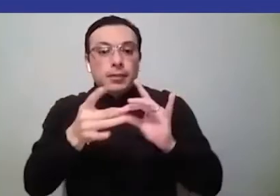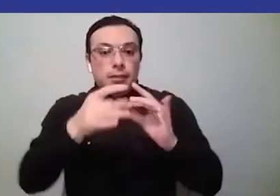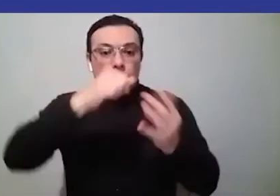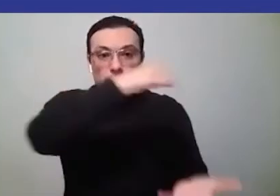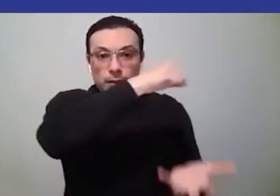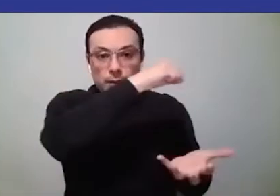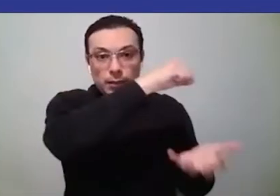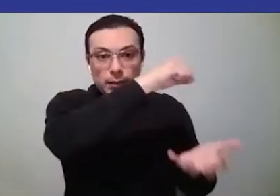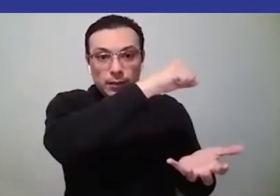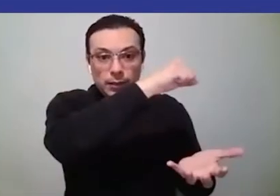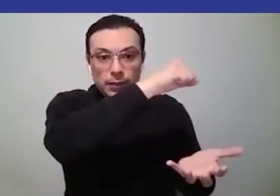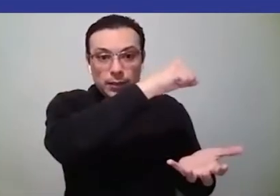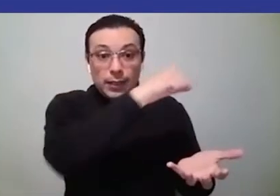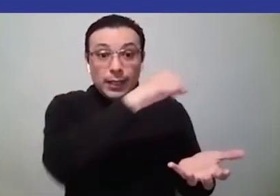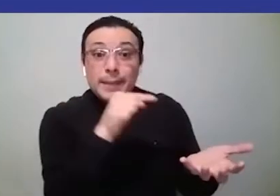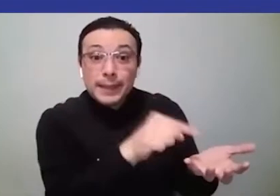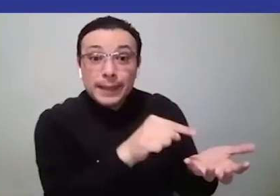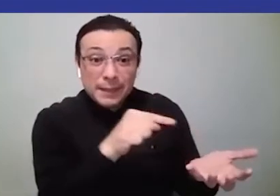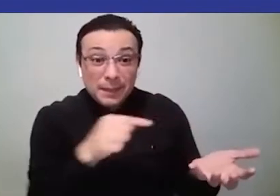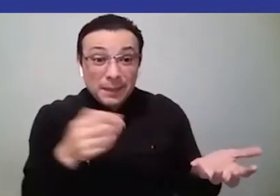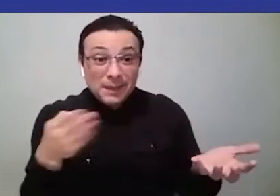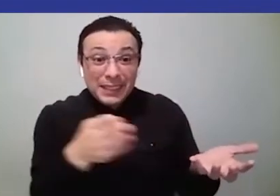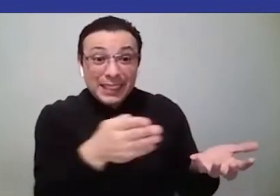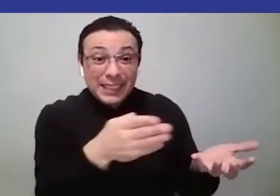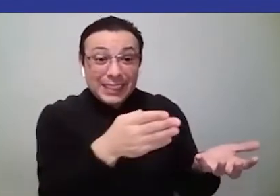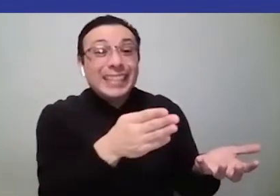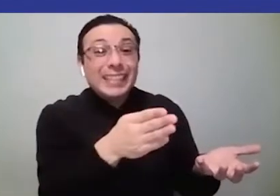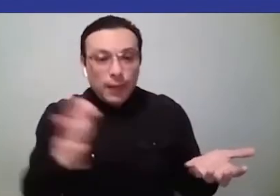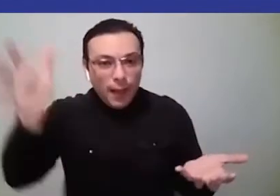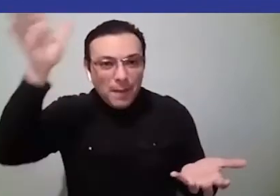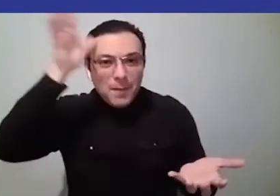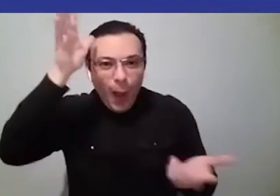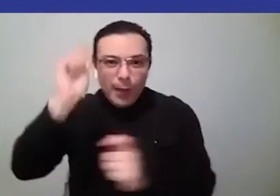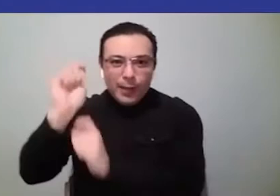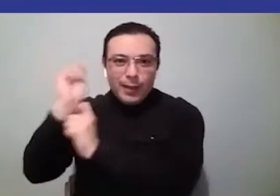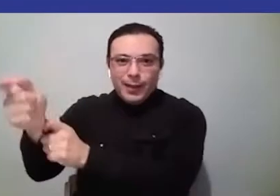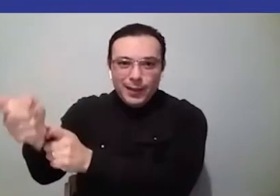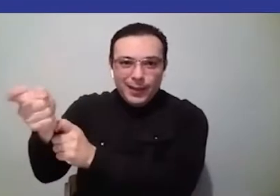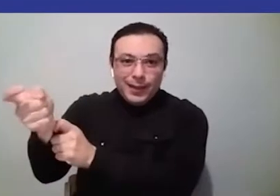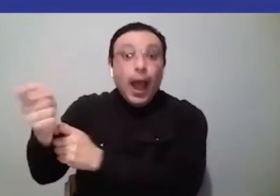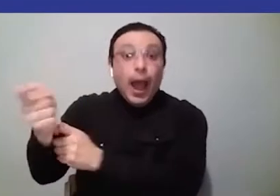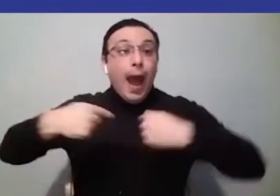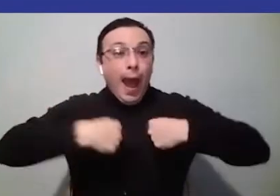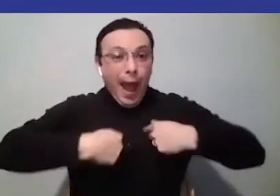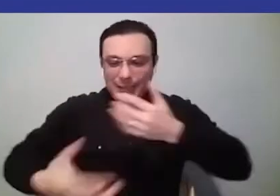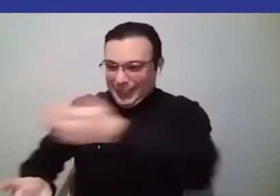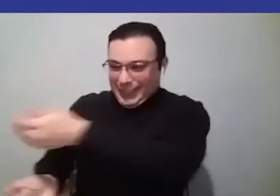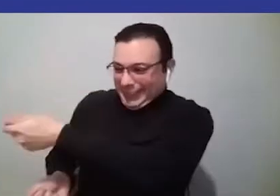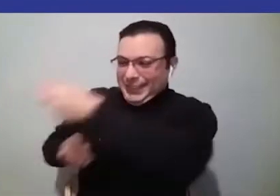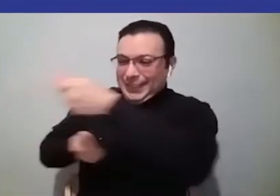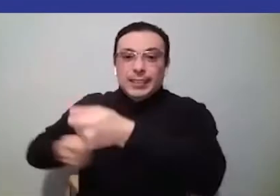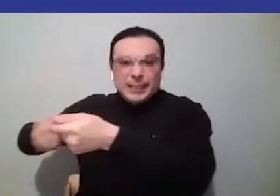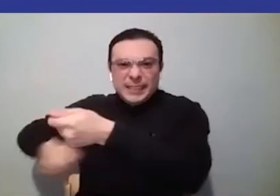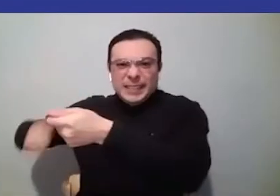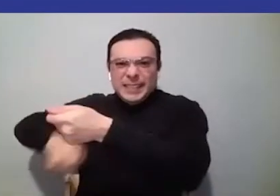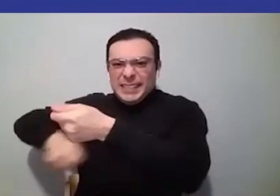my father hooked this fish, I reeled it in, I cleaned it, my dad helped me, reminded me the